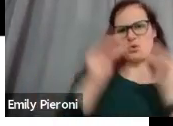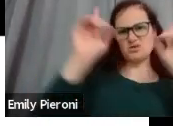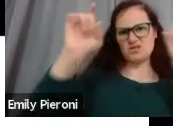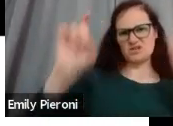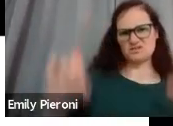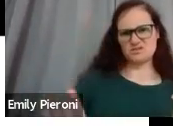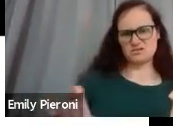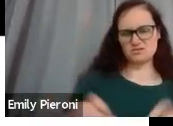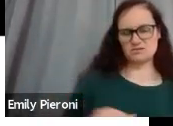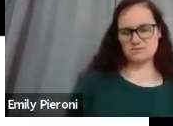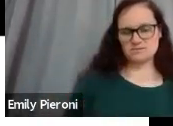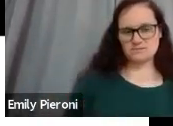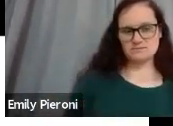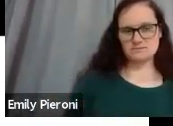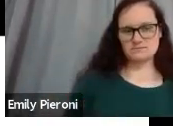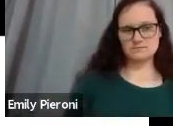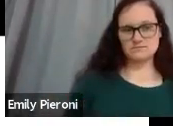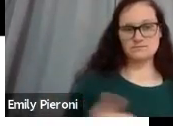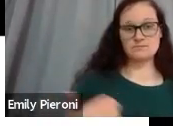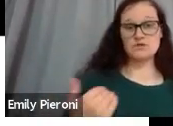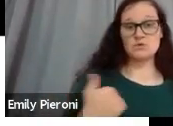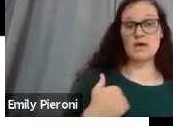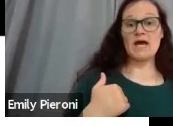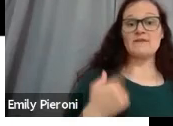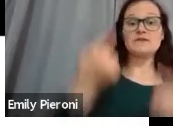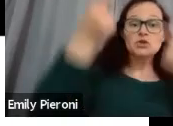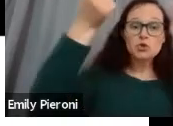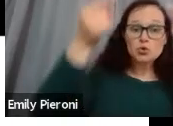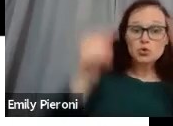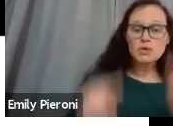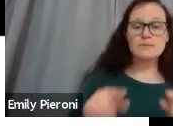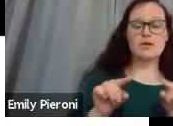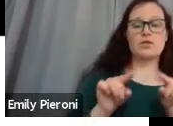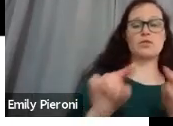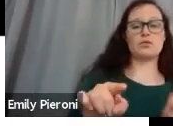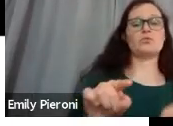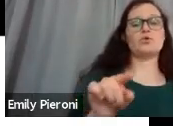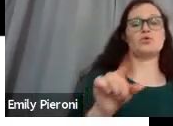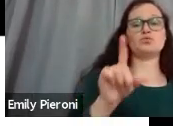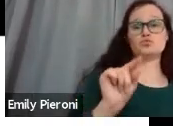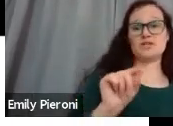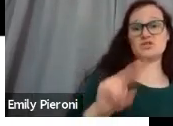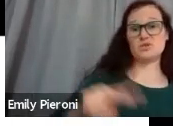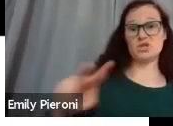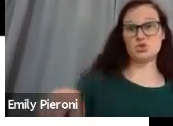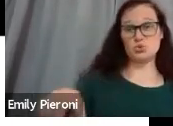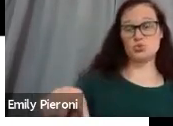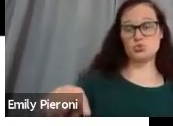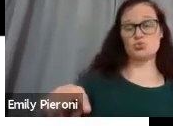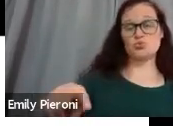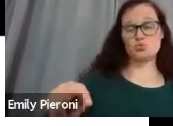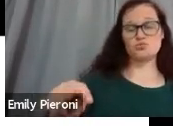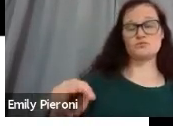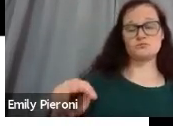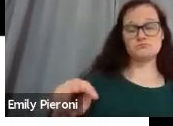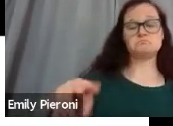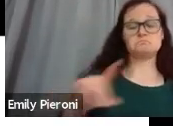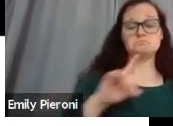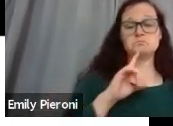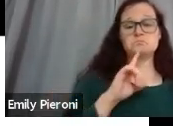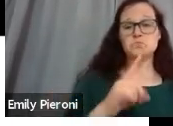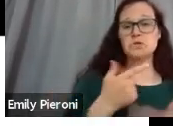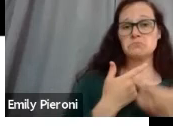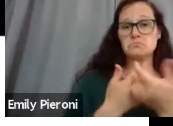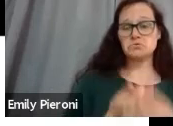So we have a charter through 2022, which is essentially a 3-year charter. And we're really interested in